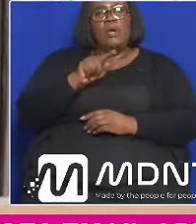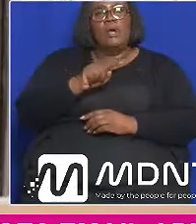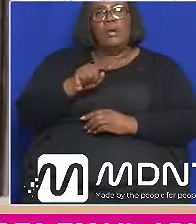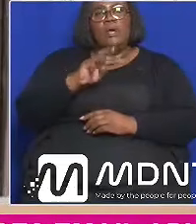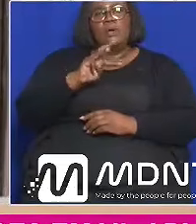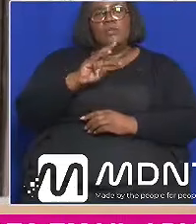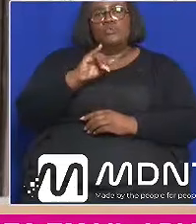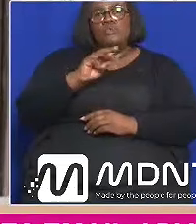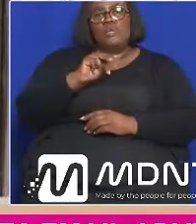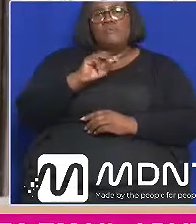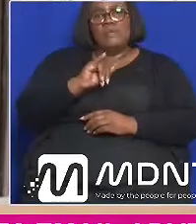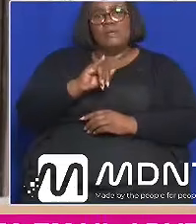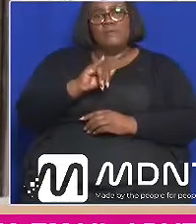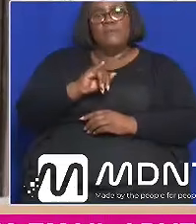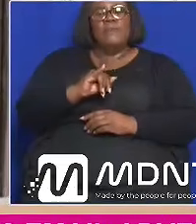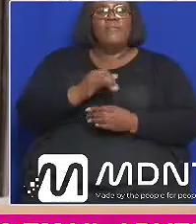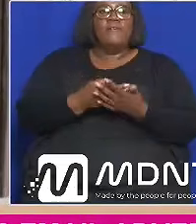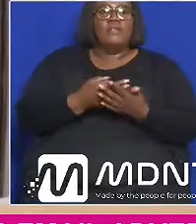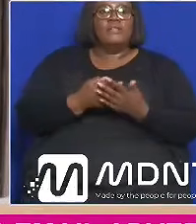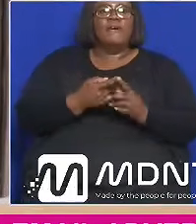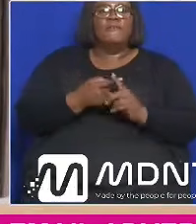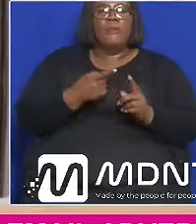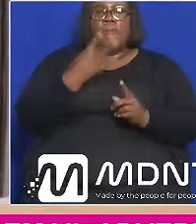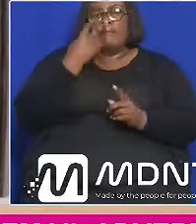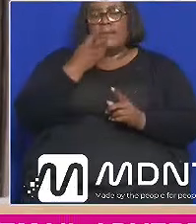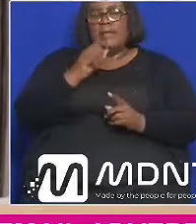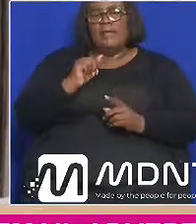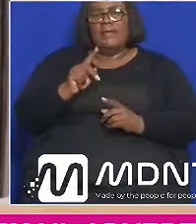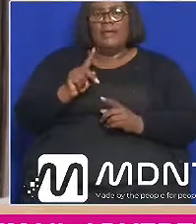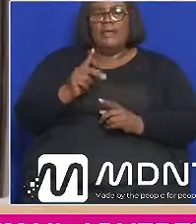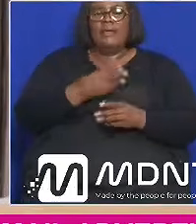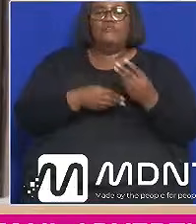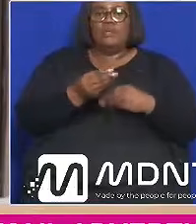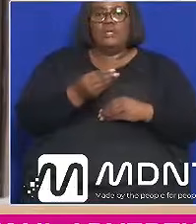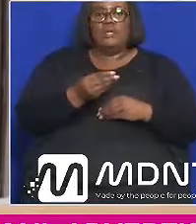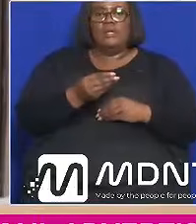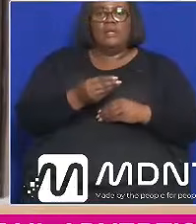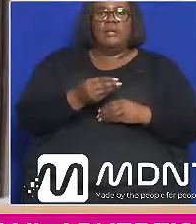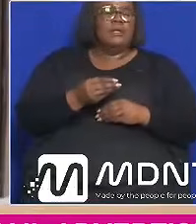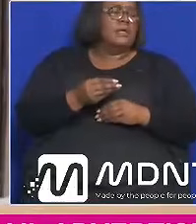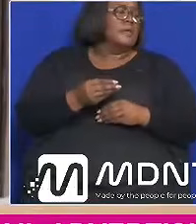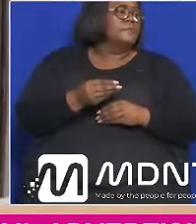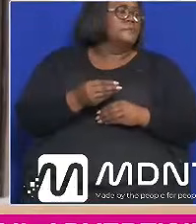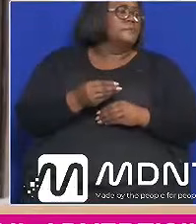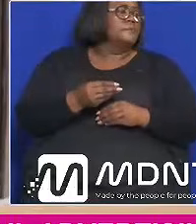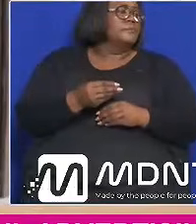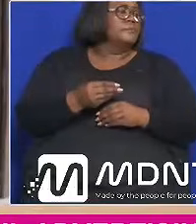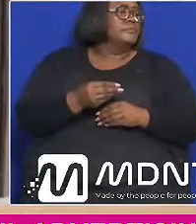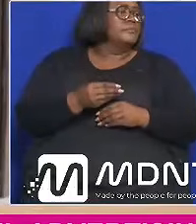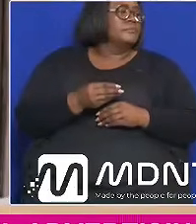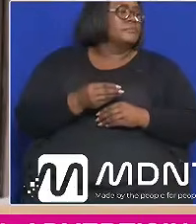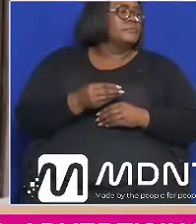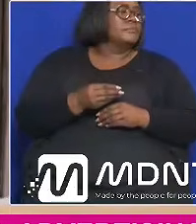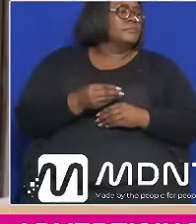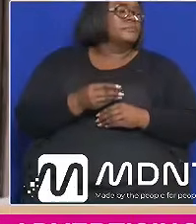from Black AK Trading and SAP. That is now the other company, the other entity of